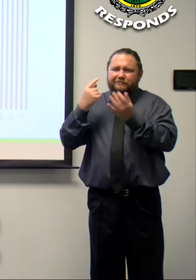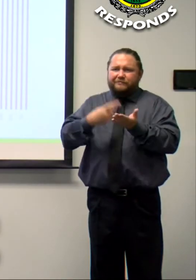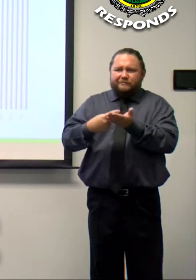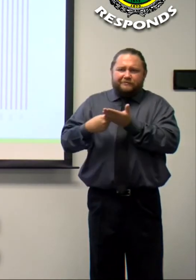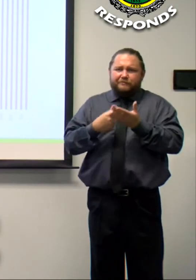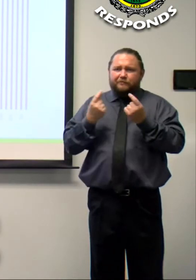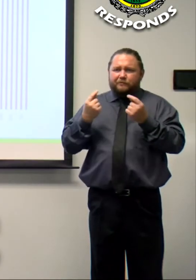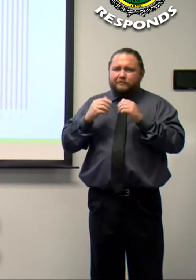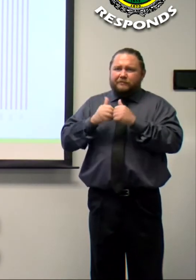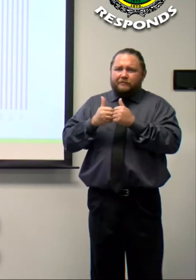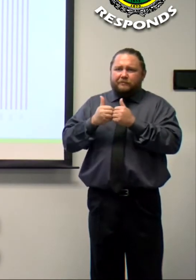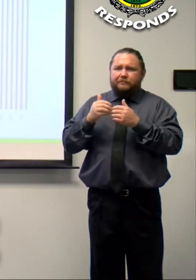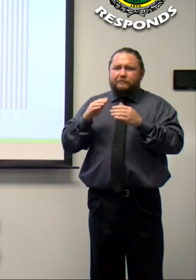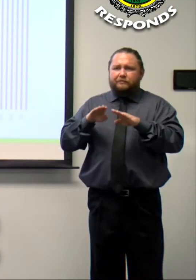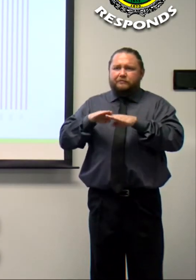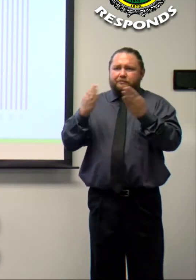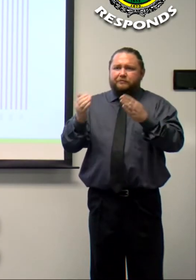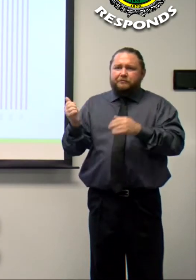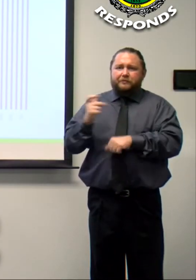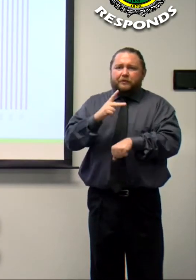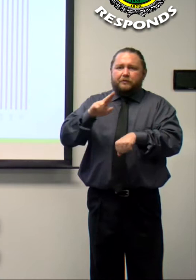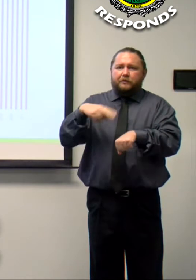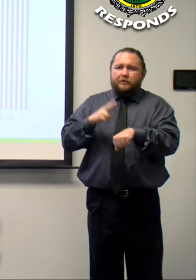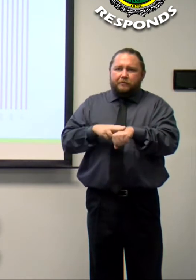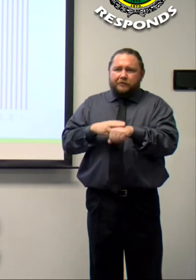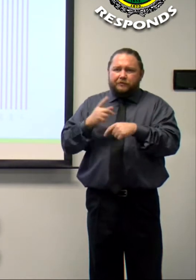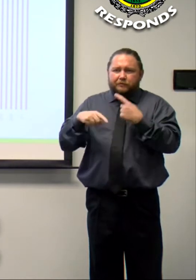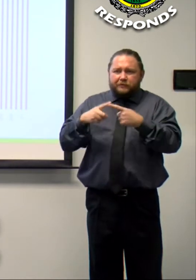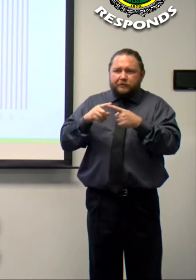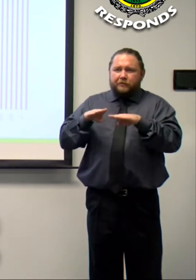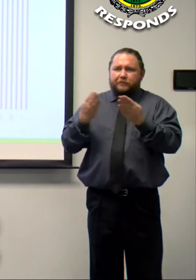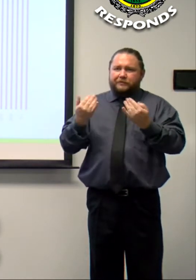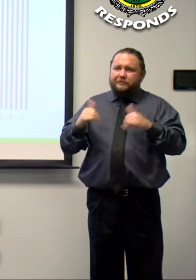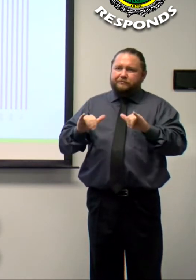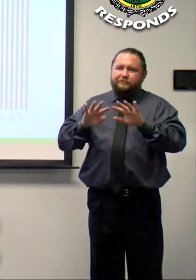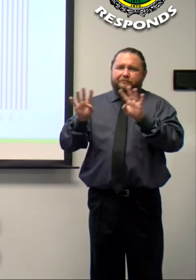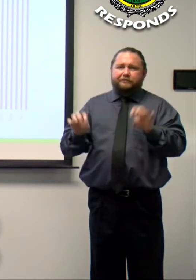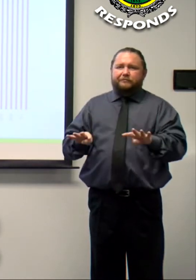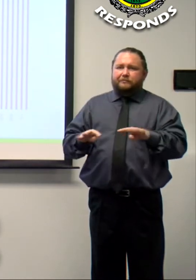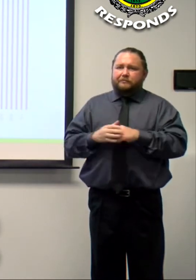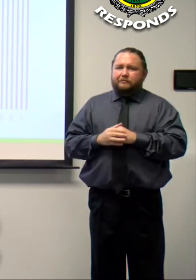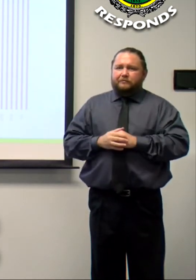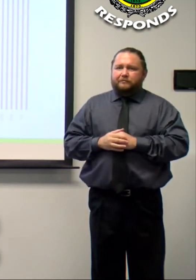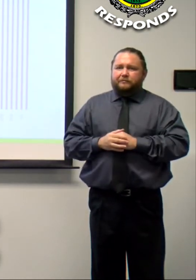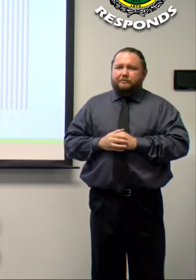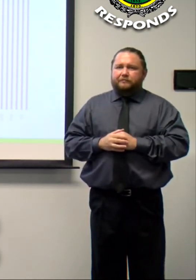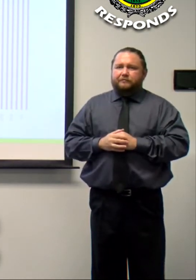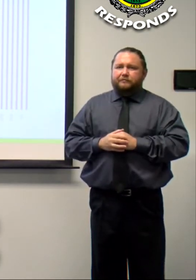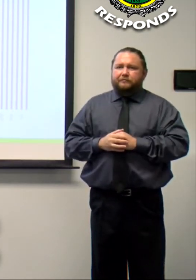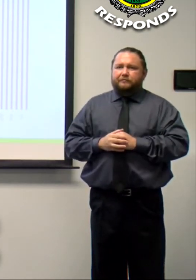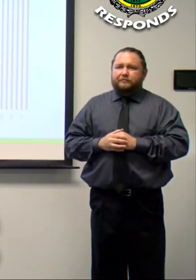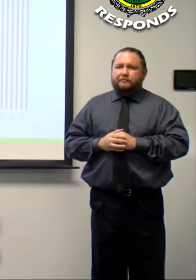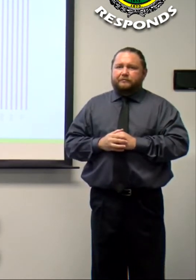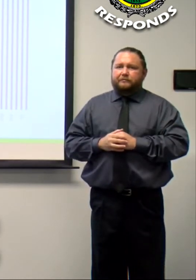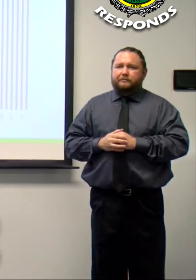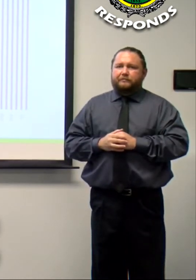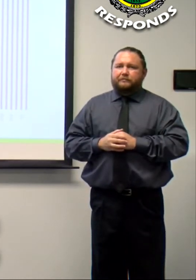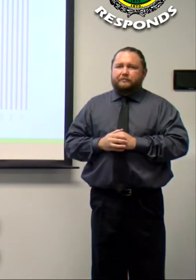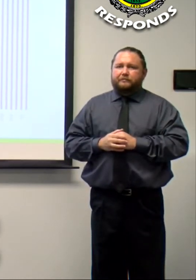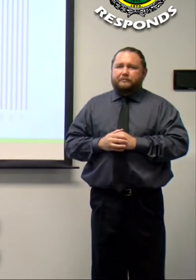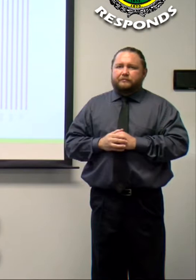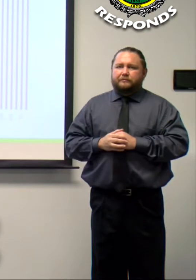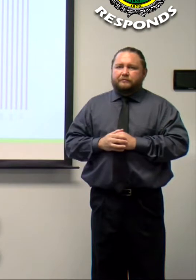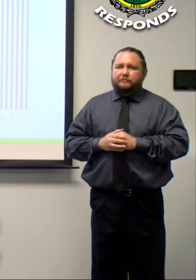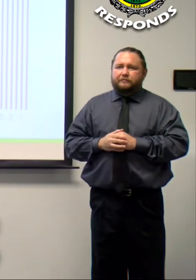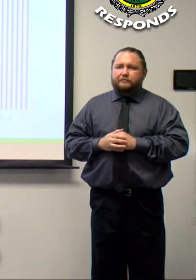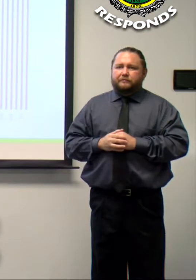future holds. We have to see how the disease evolves. We have to see if there's a second wave or a second